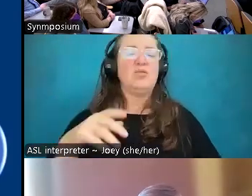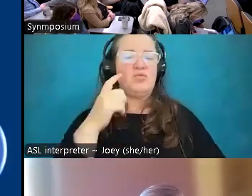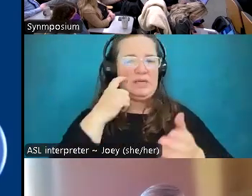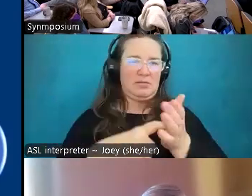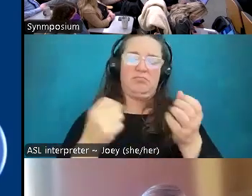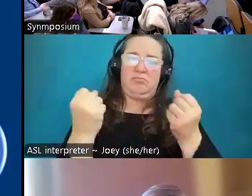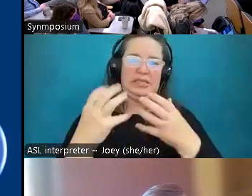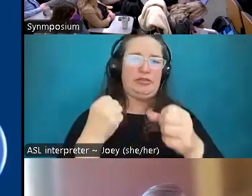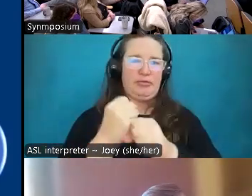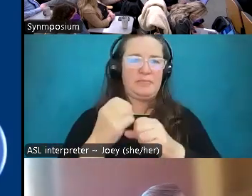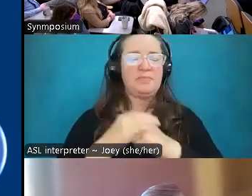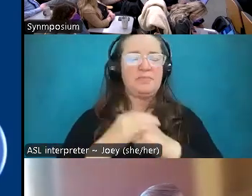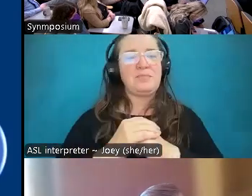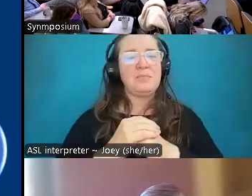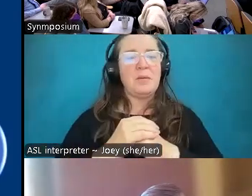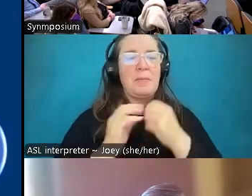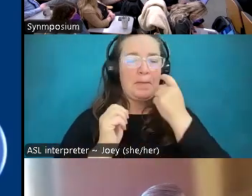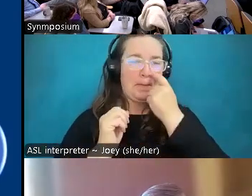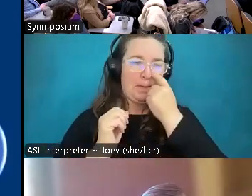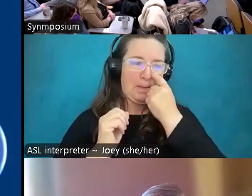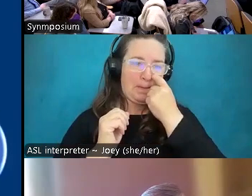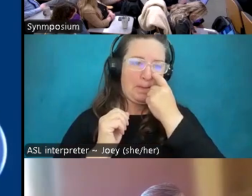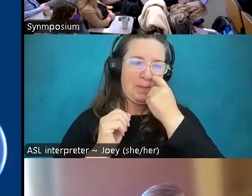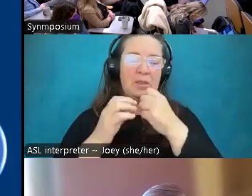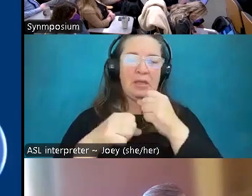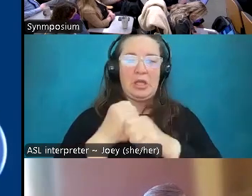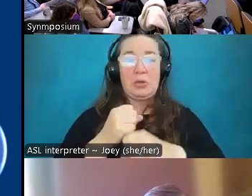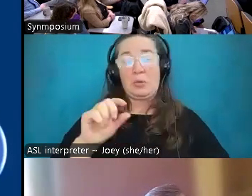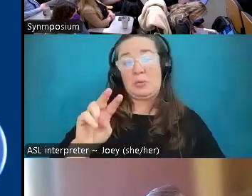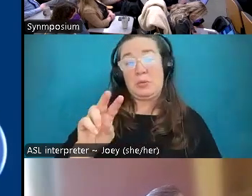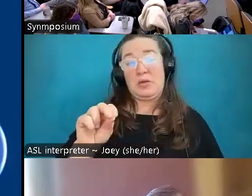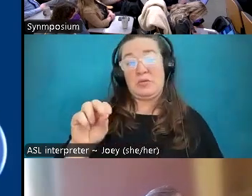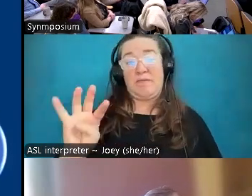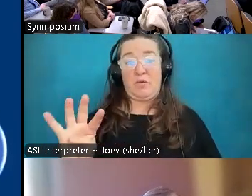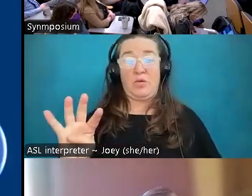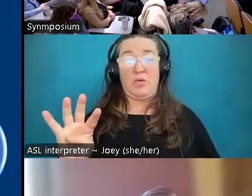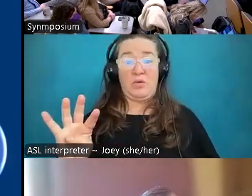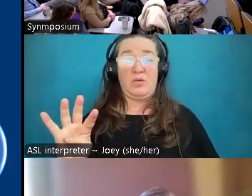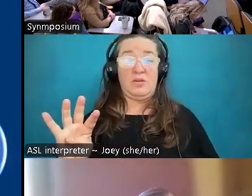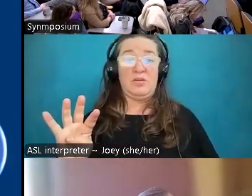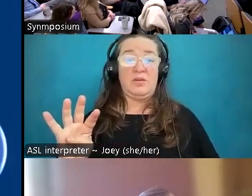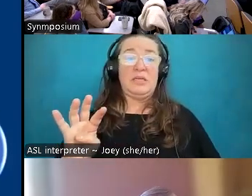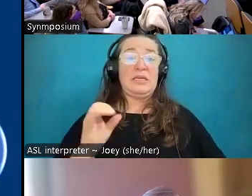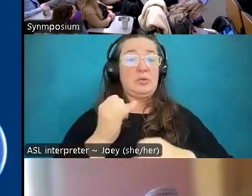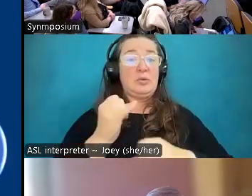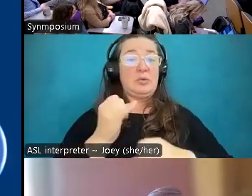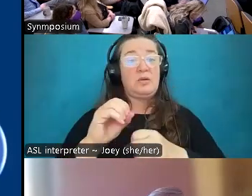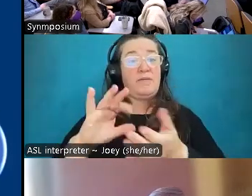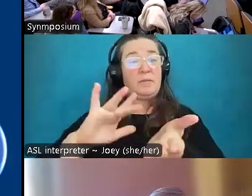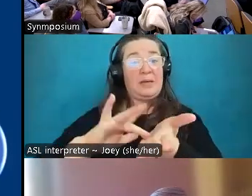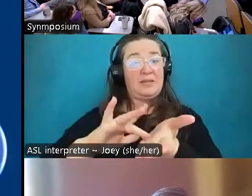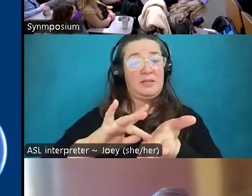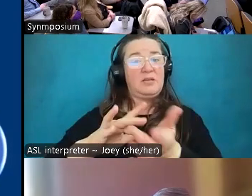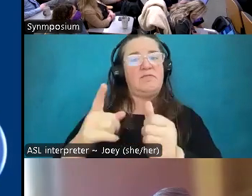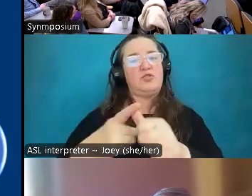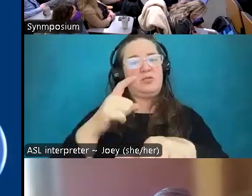In 2004, the Institute of Medicine first considered the infectious etiology of chronic